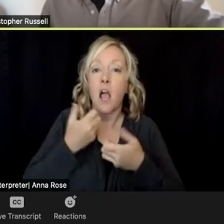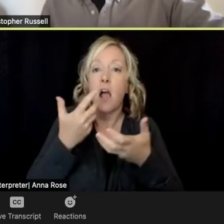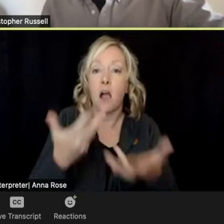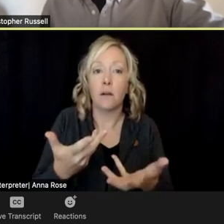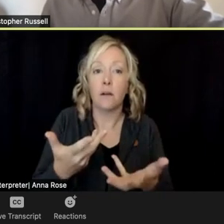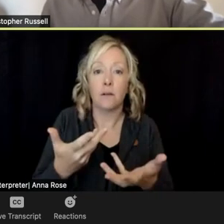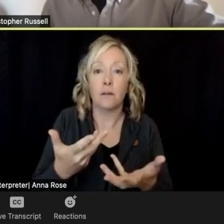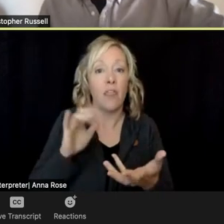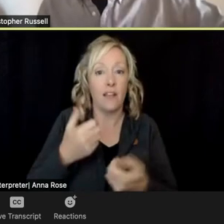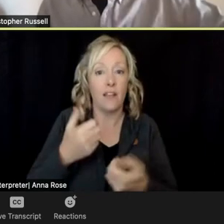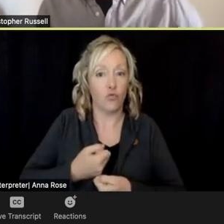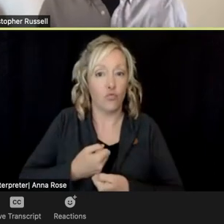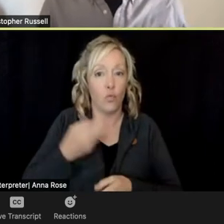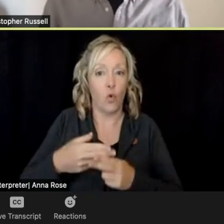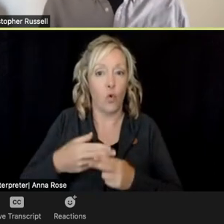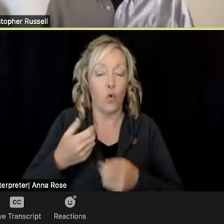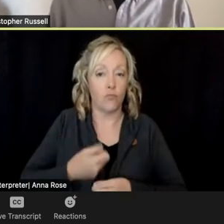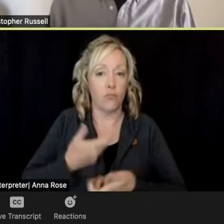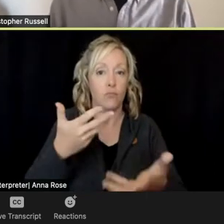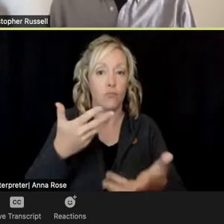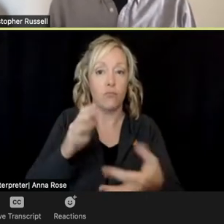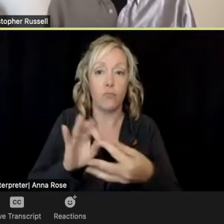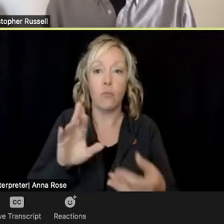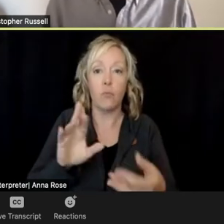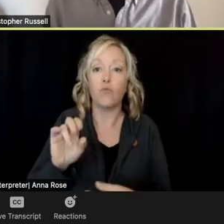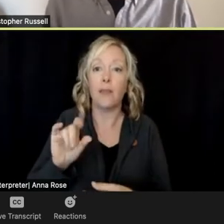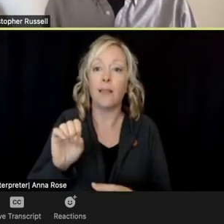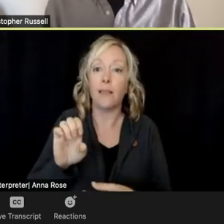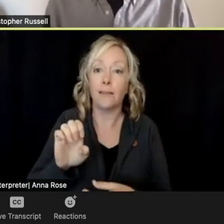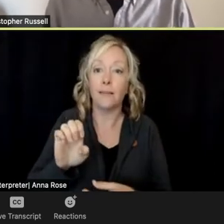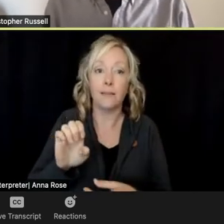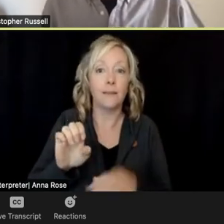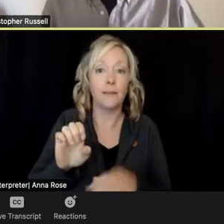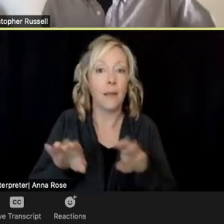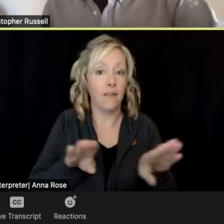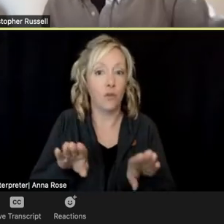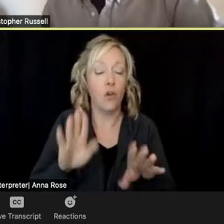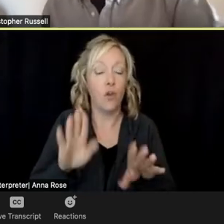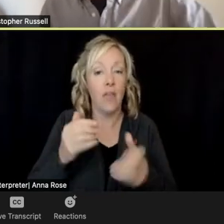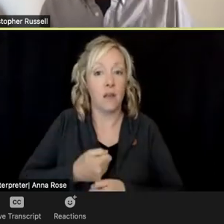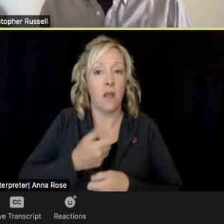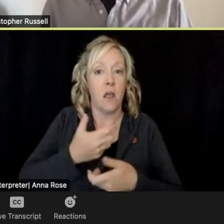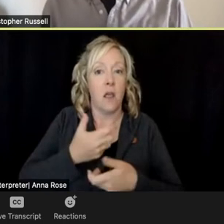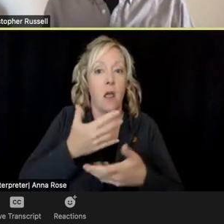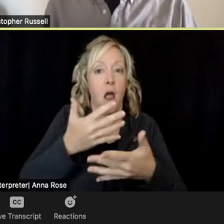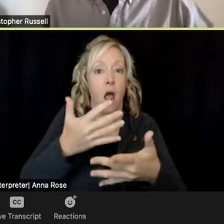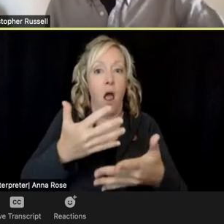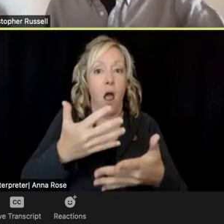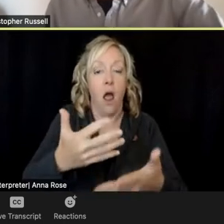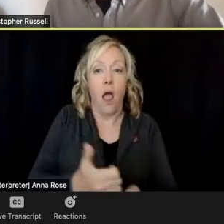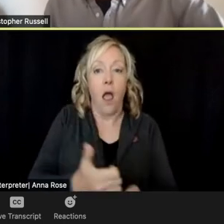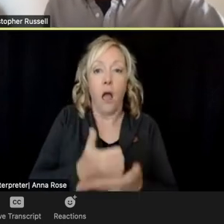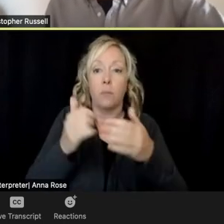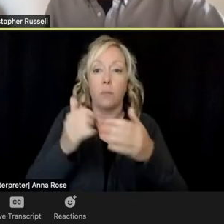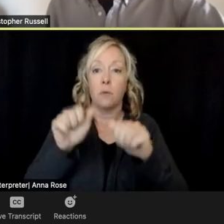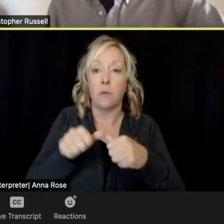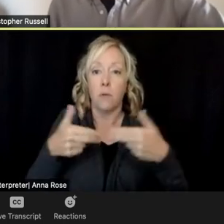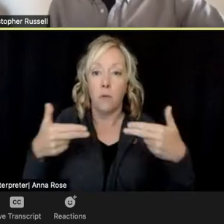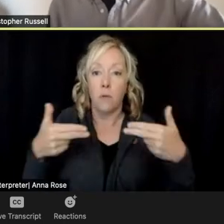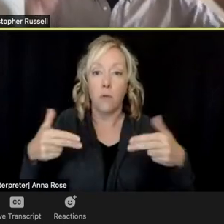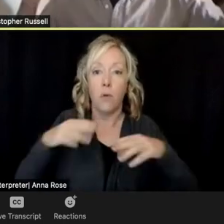Those are release behaviors. Okay? And those behaviors actually serve to reduce your cortisol so